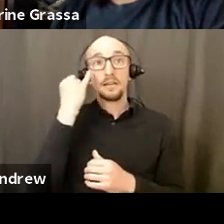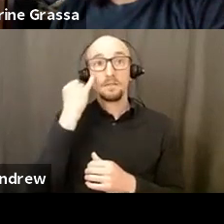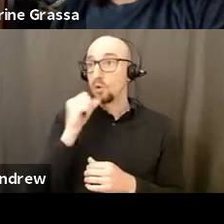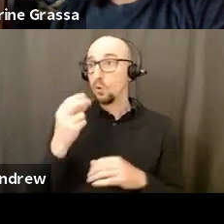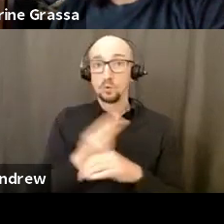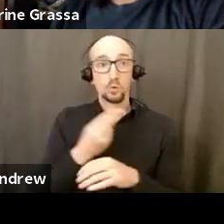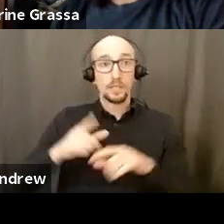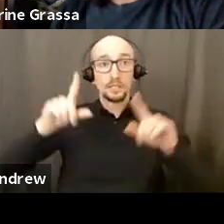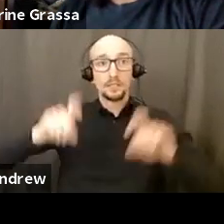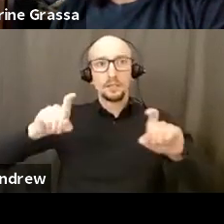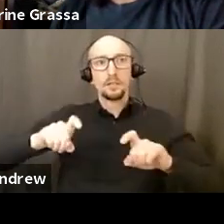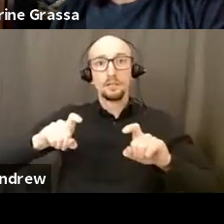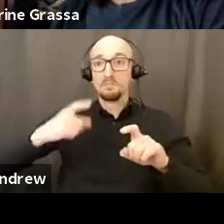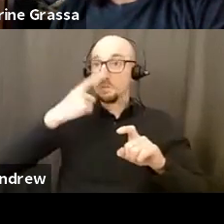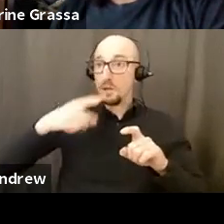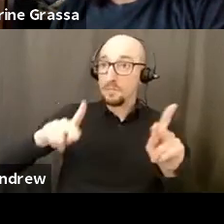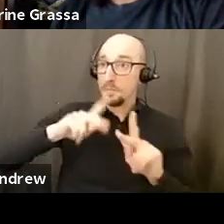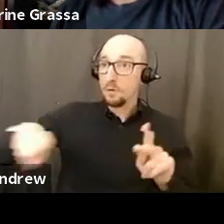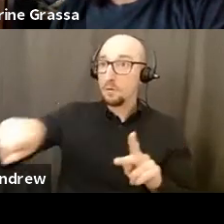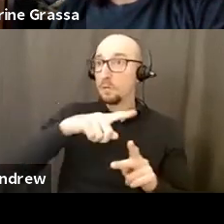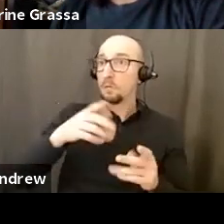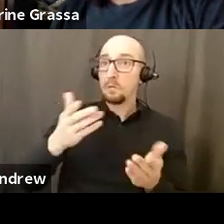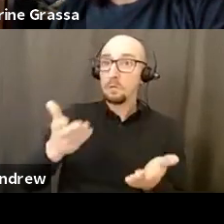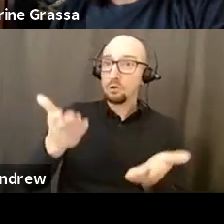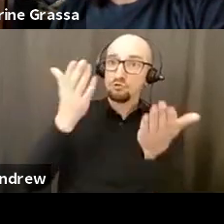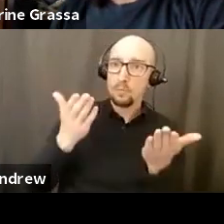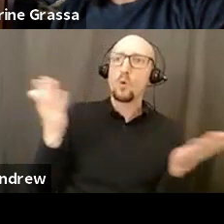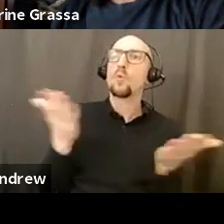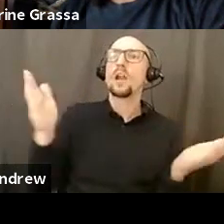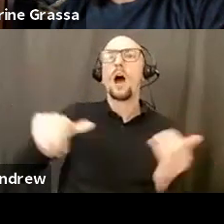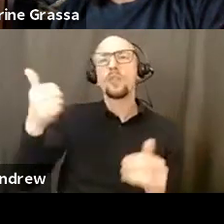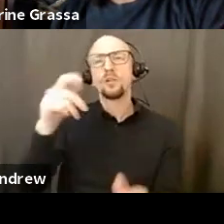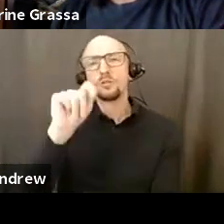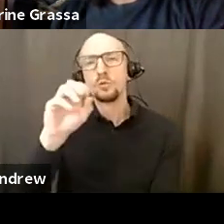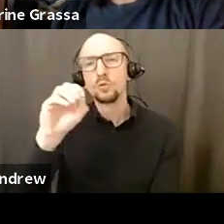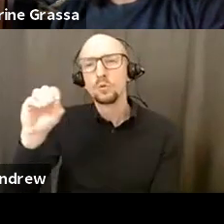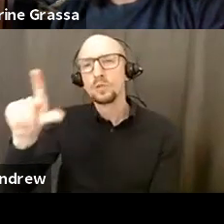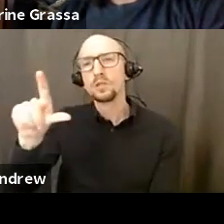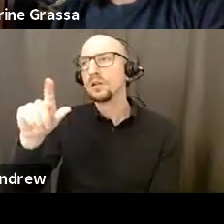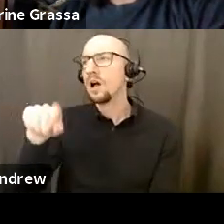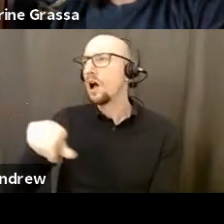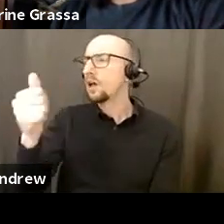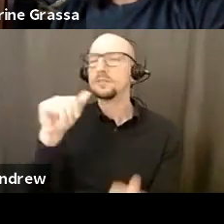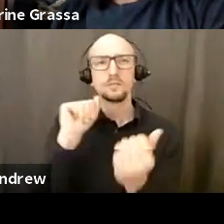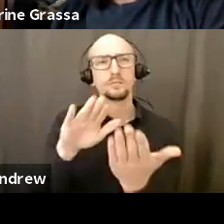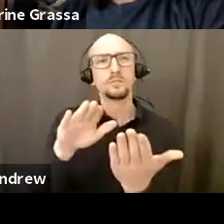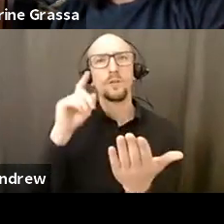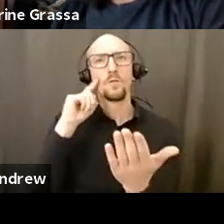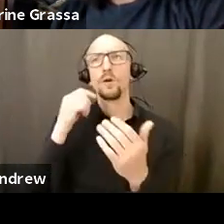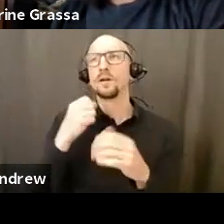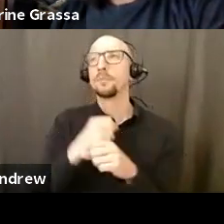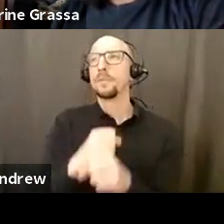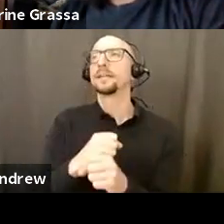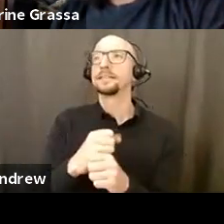folks could identify what tool they're suggesting that would create some